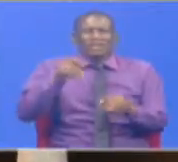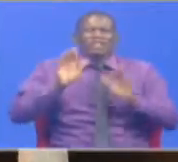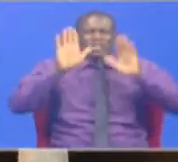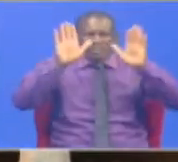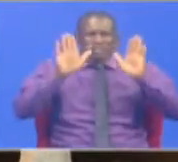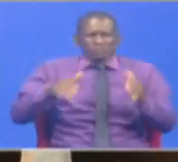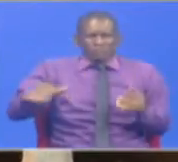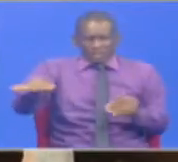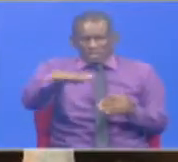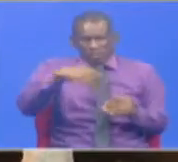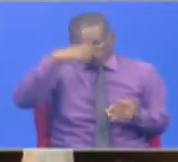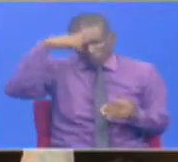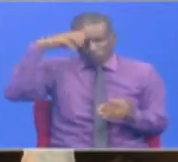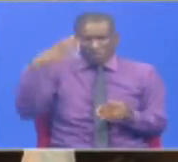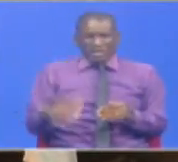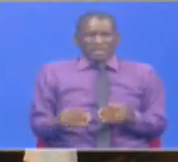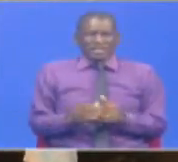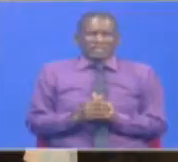area.